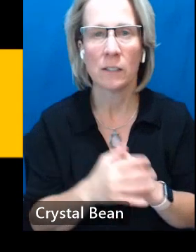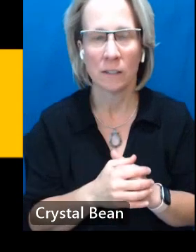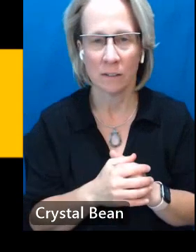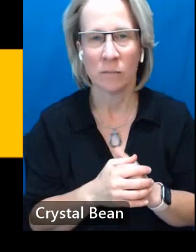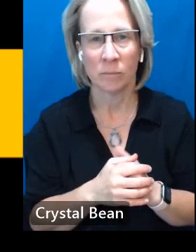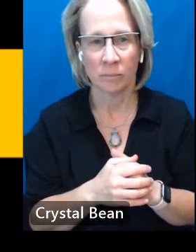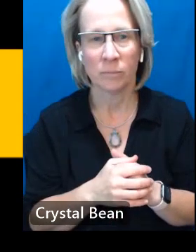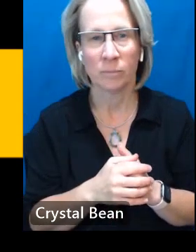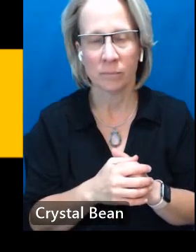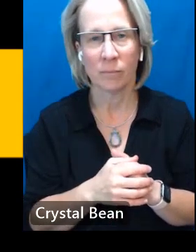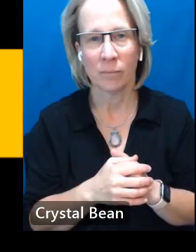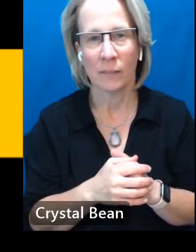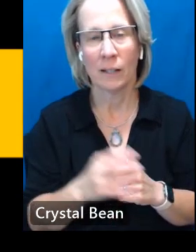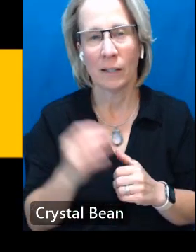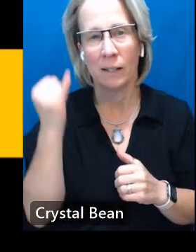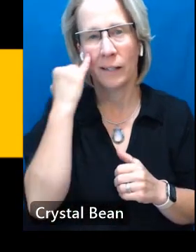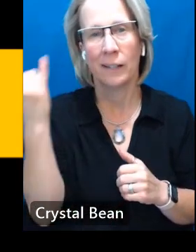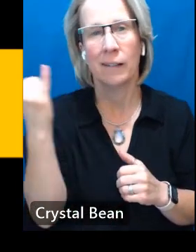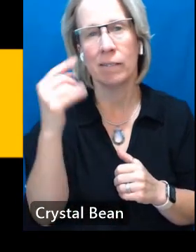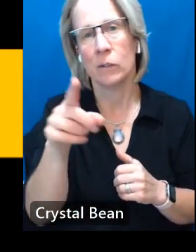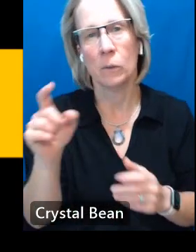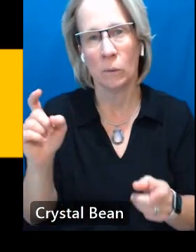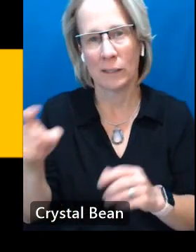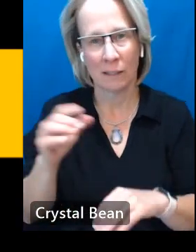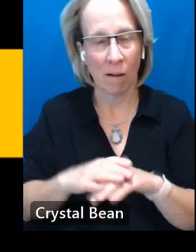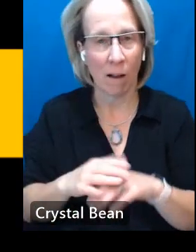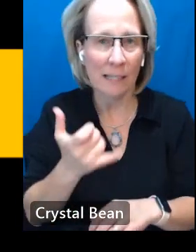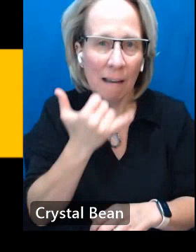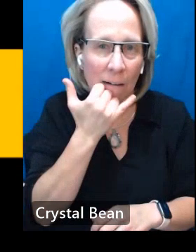And if you click on the error of